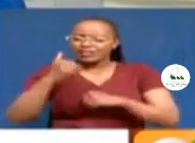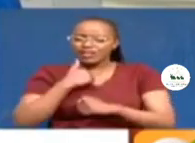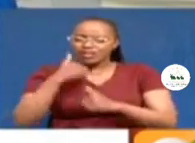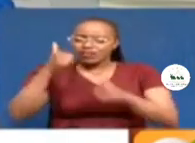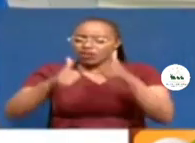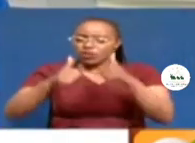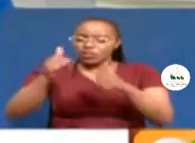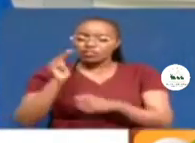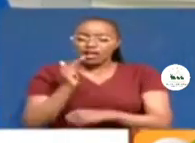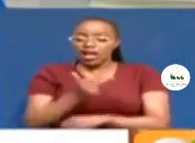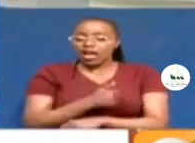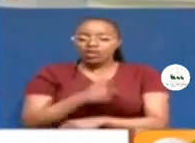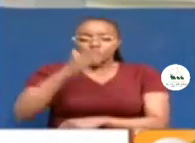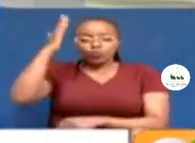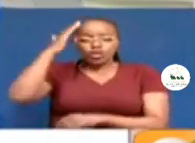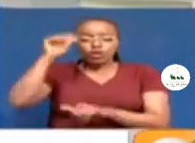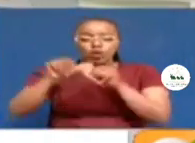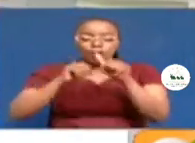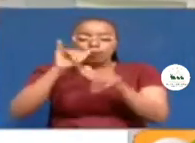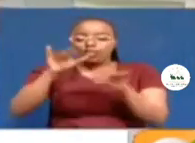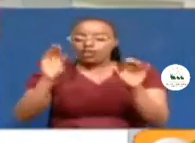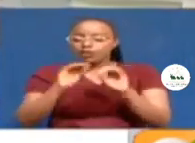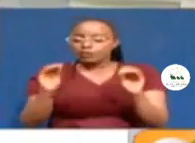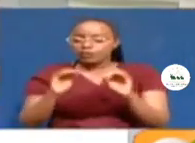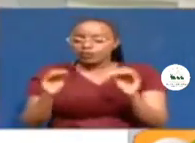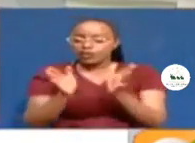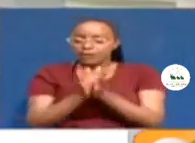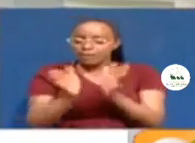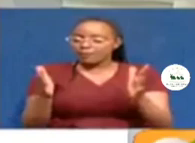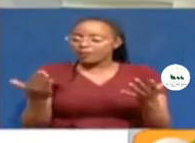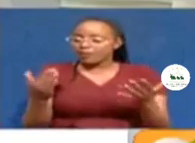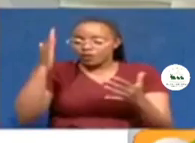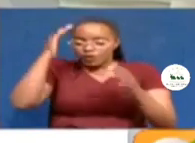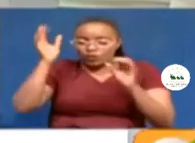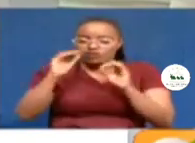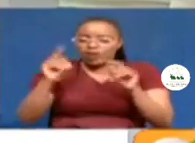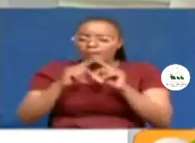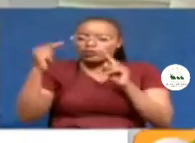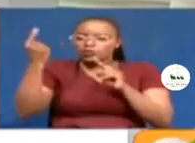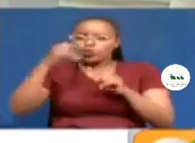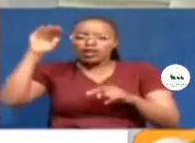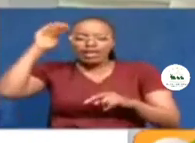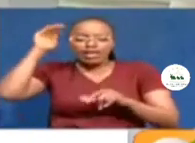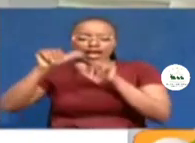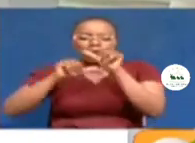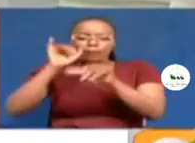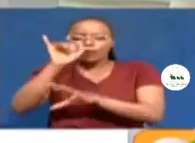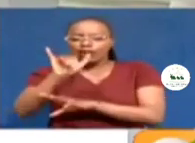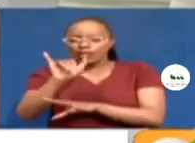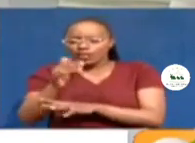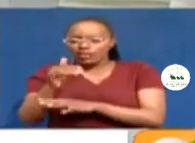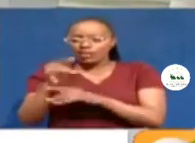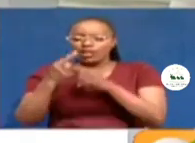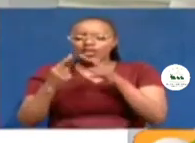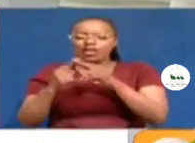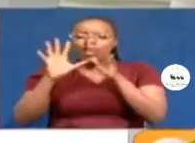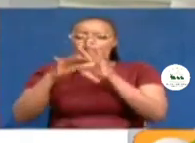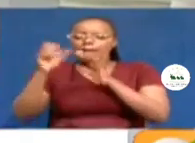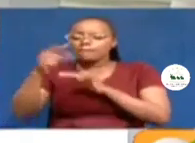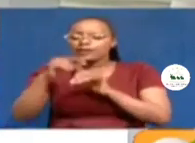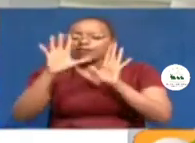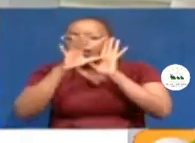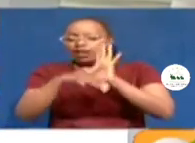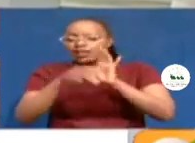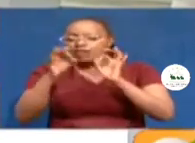agreements that we never get to know about in public. We only get to hear about them years later, months later,